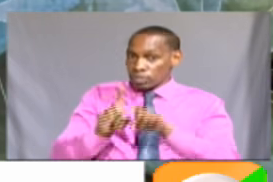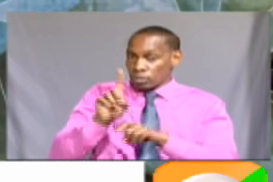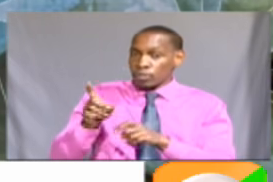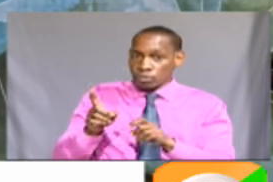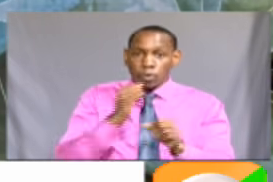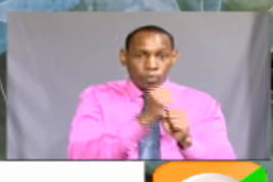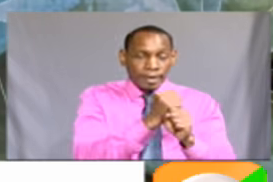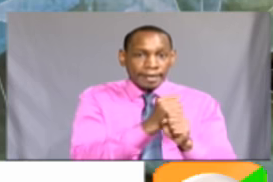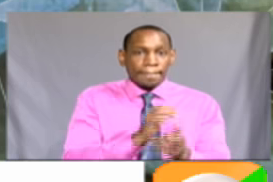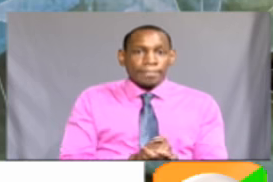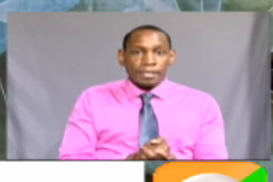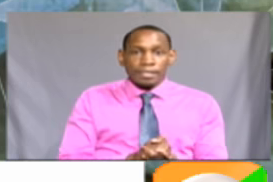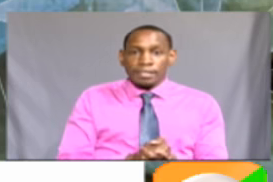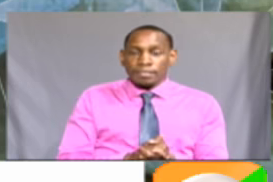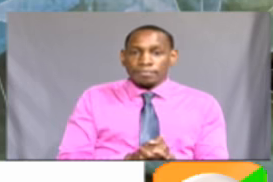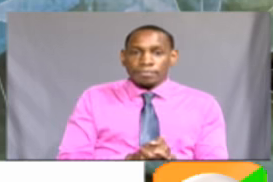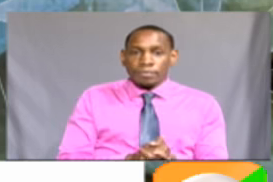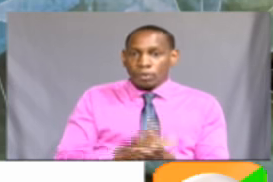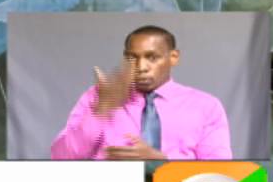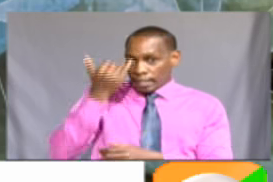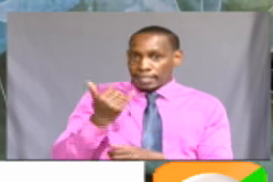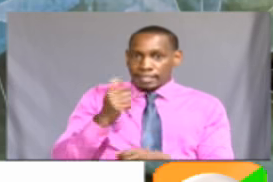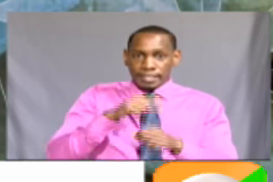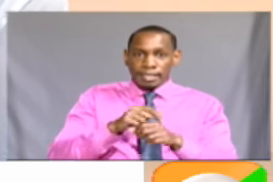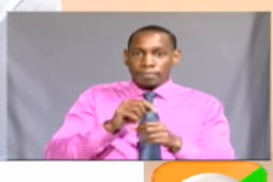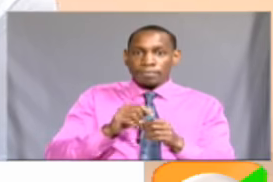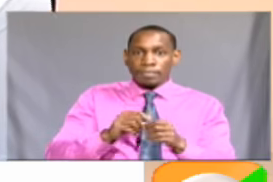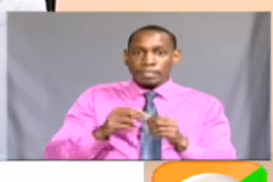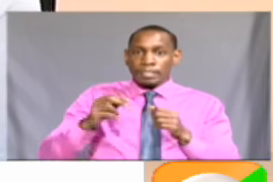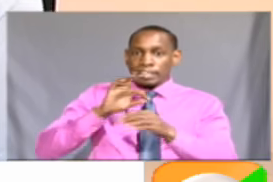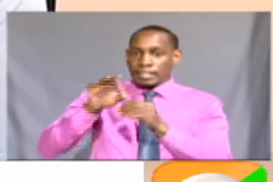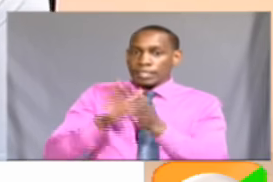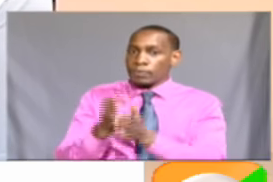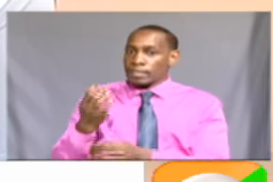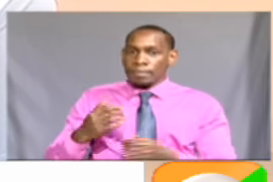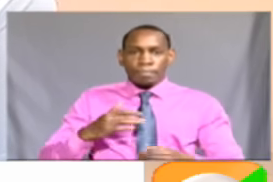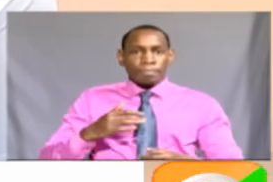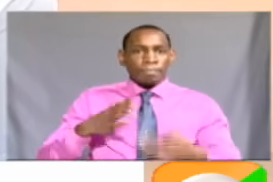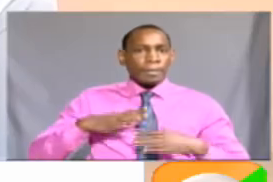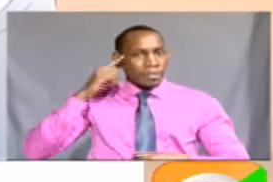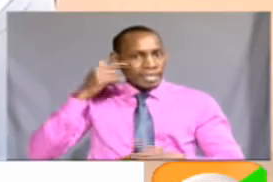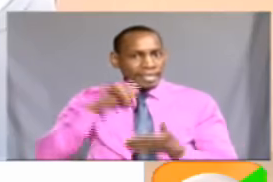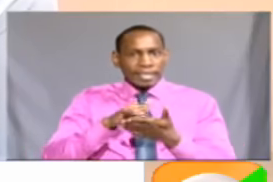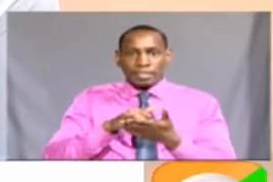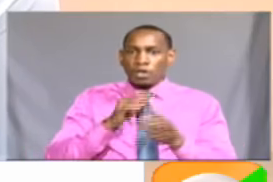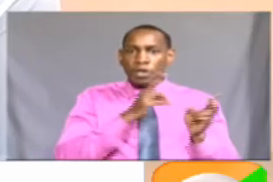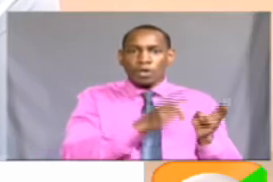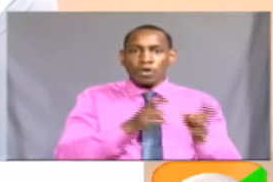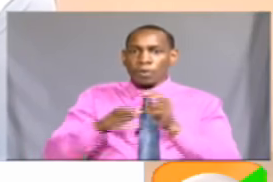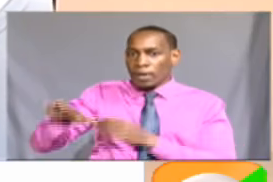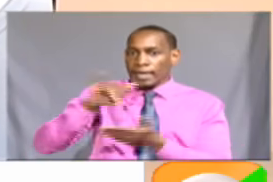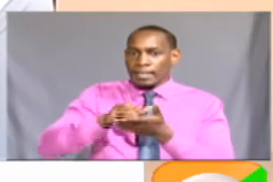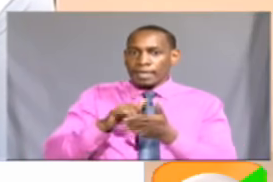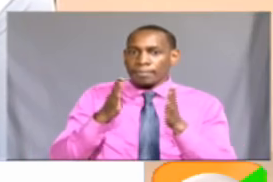Questions of operations. So you don't just, because when you do tea and snacks, yeah. it gives this impression of a laid back setup. I know.